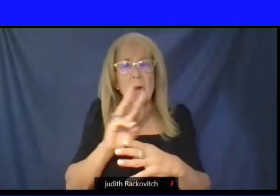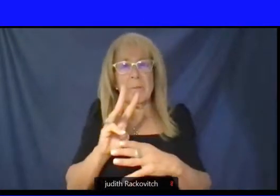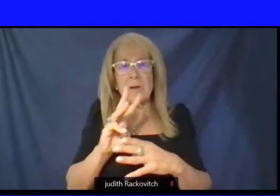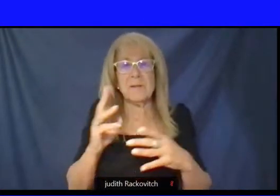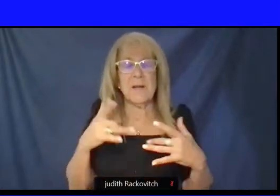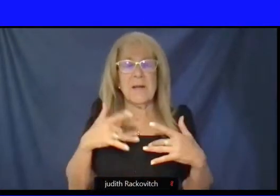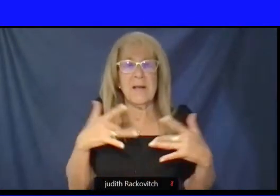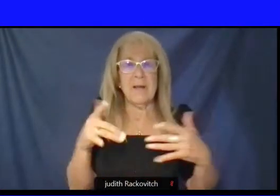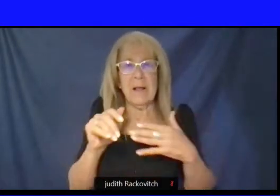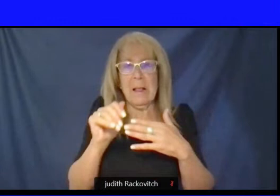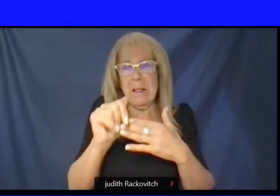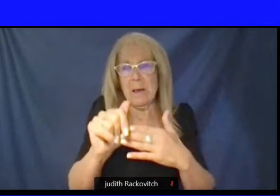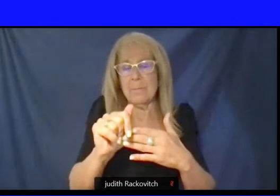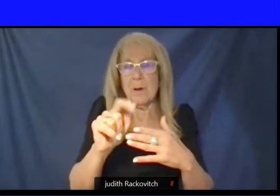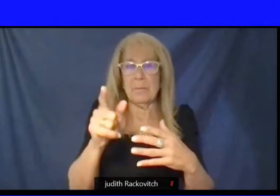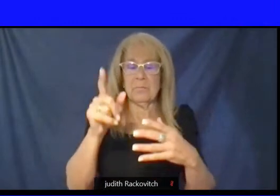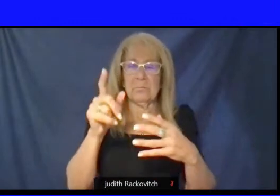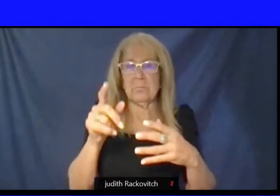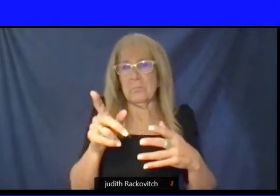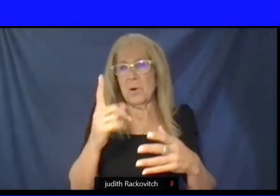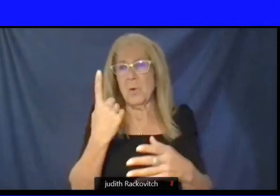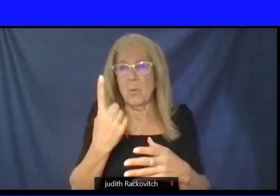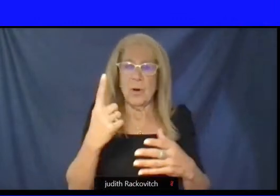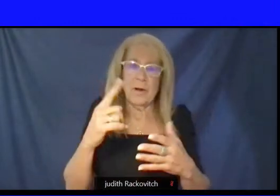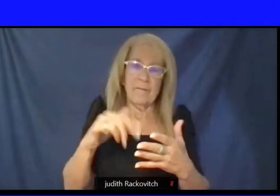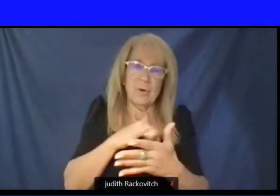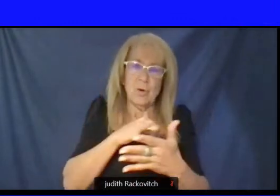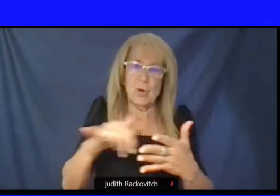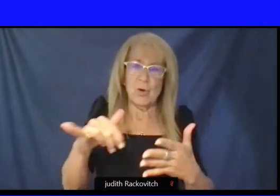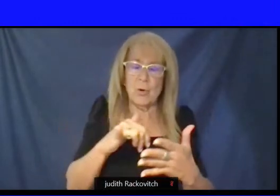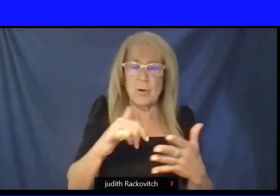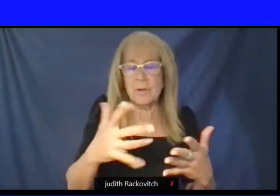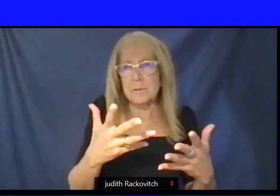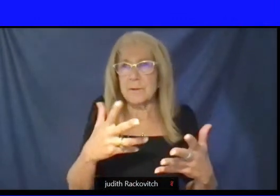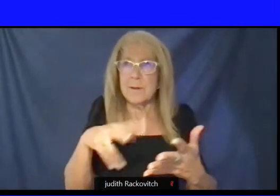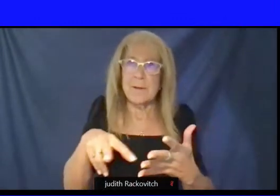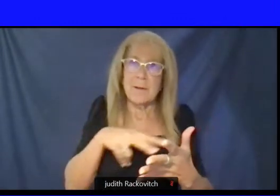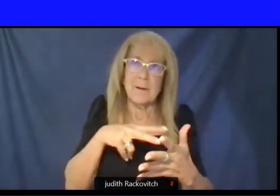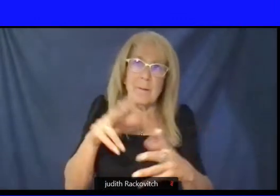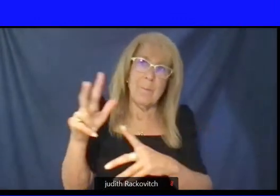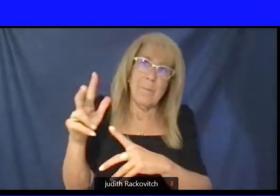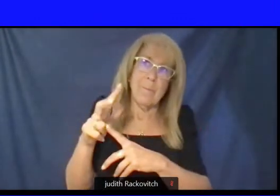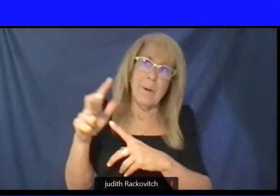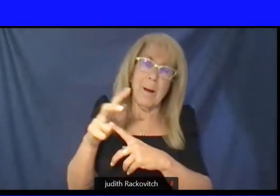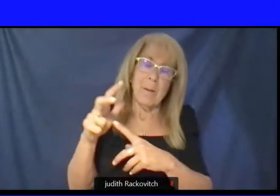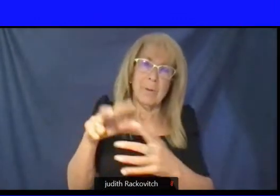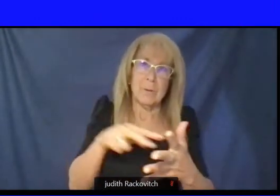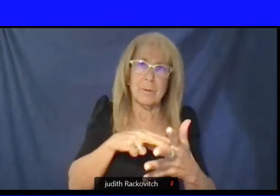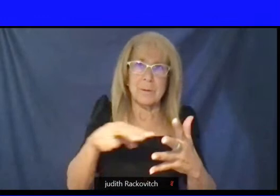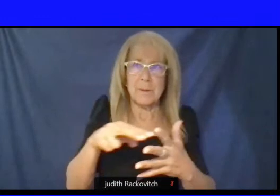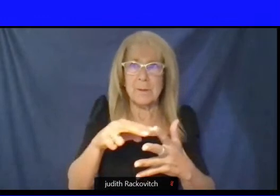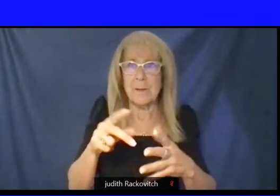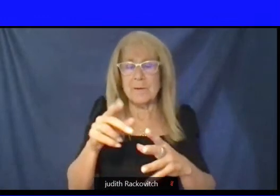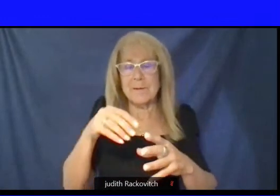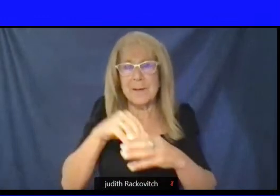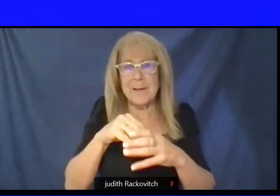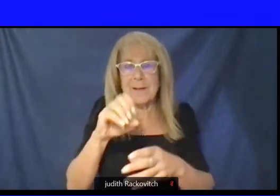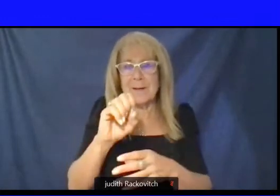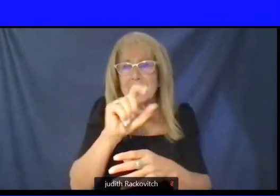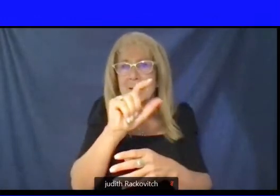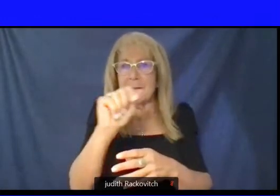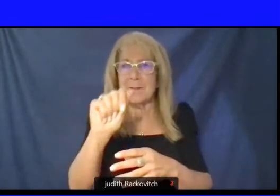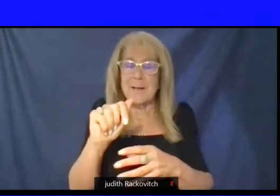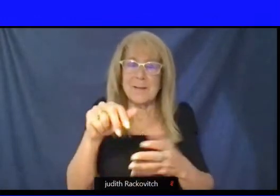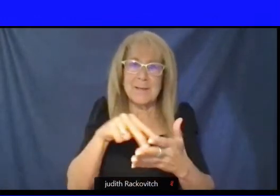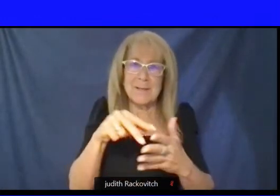forum where frontline staff and nurse leaders will participate to really focus on population health and social determinants of health.